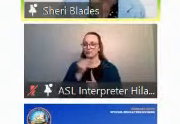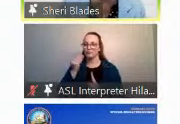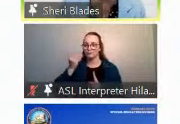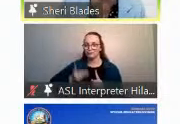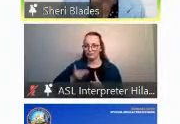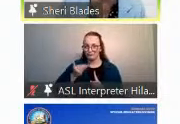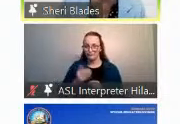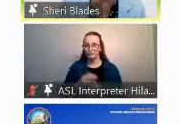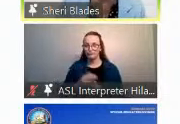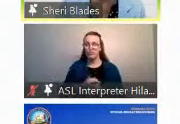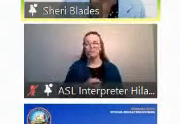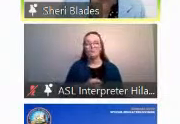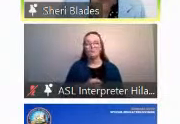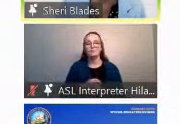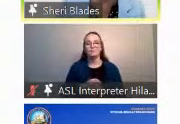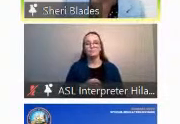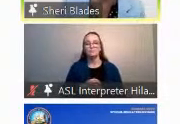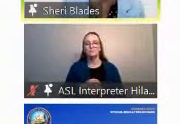Next slide, please.